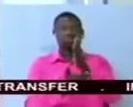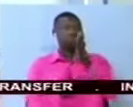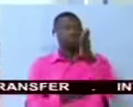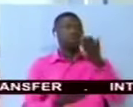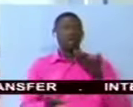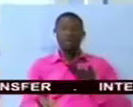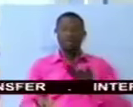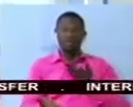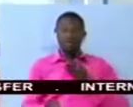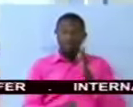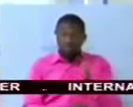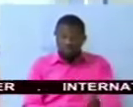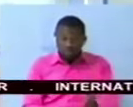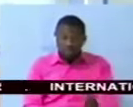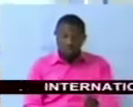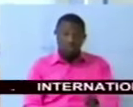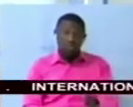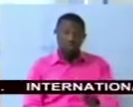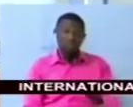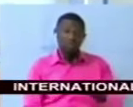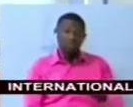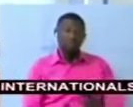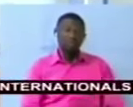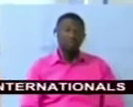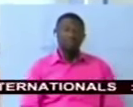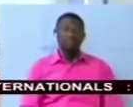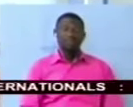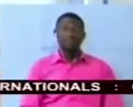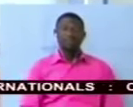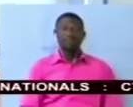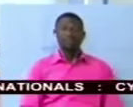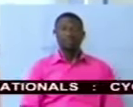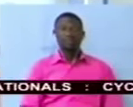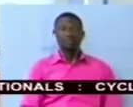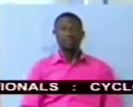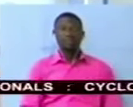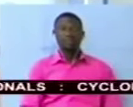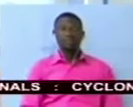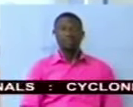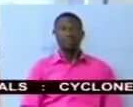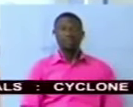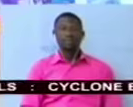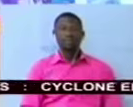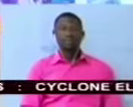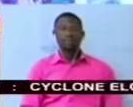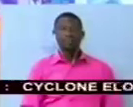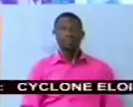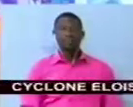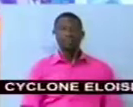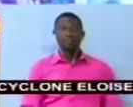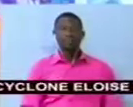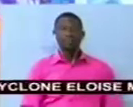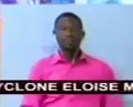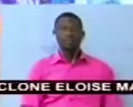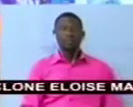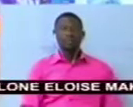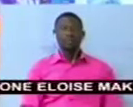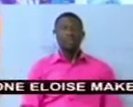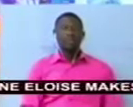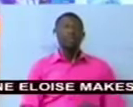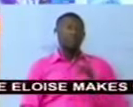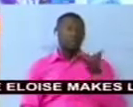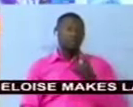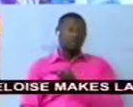case? Wax nga né yo ba nga aggé ya nga gis ñu ngi continue di door ba légui. Non la démé. Wa ñi ba bisawé. Yes, to